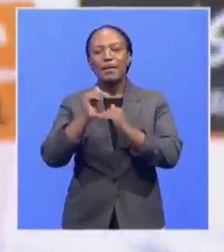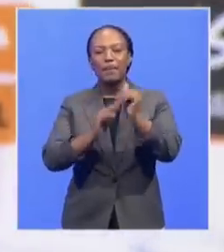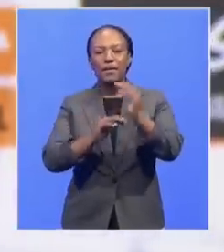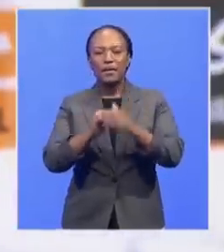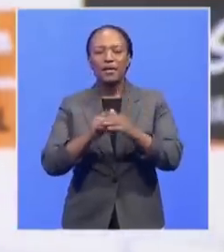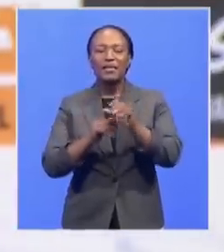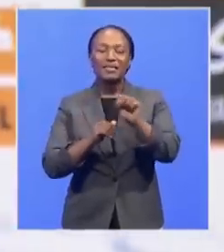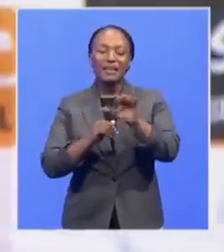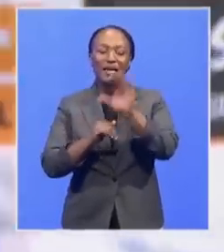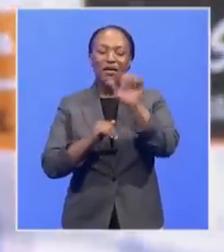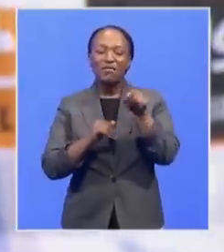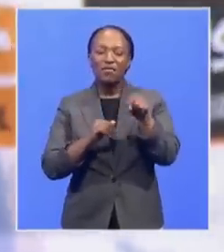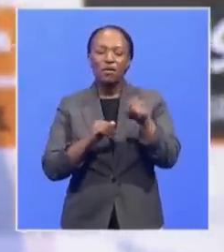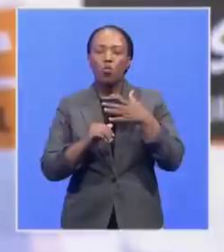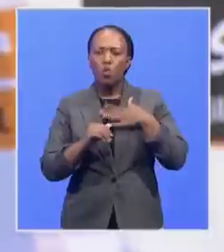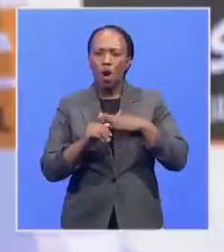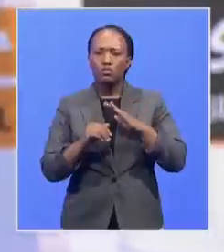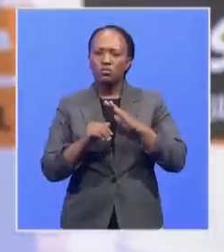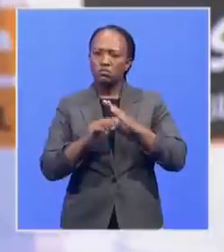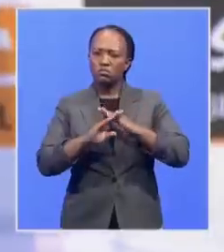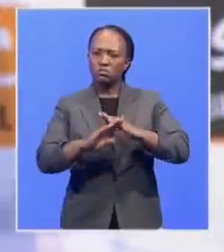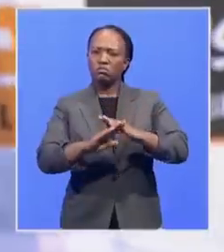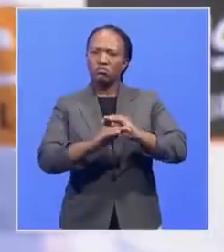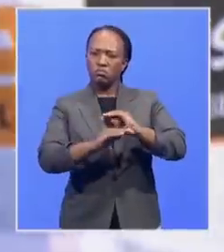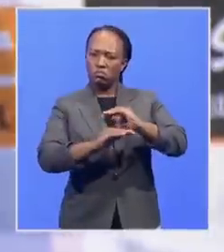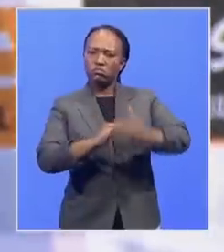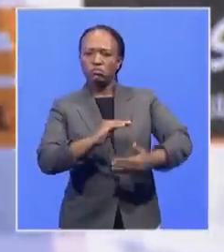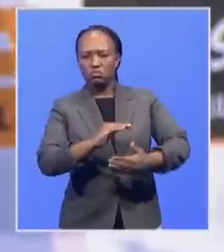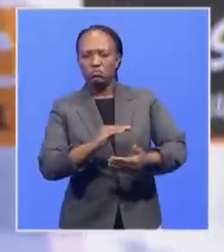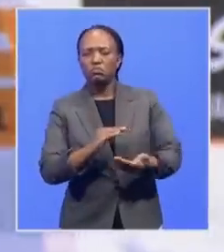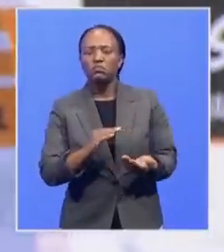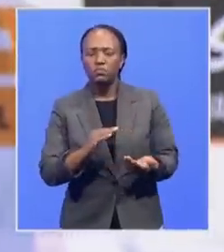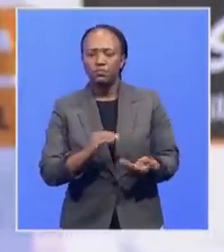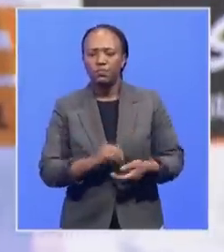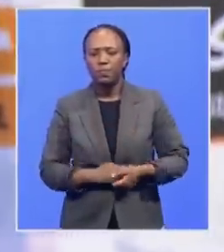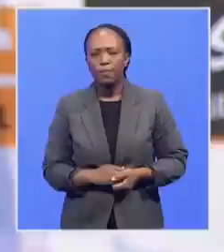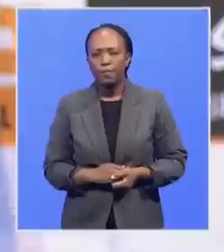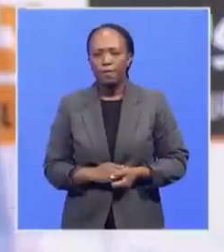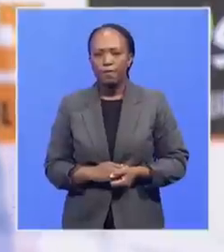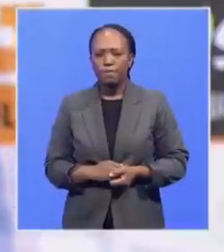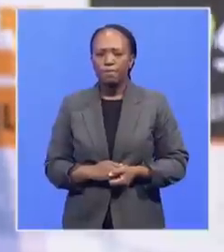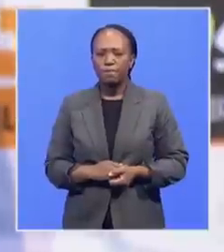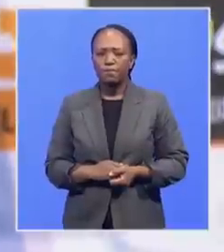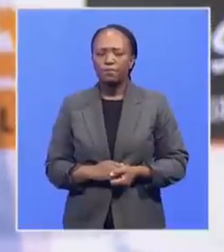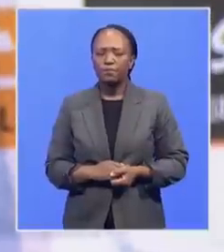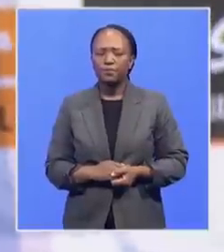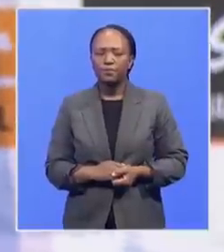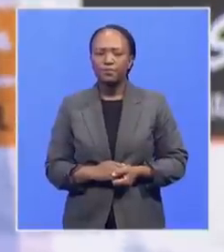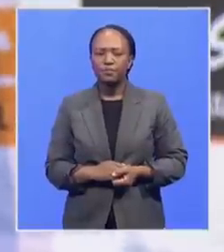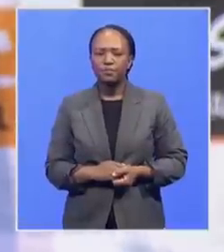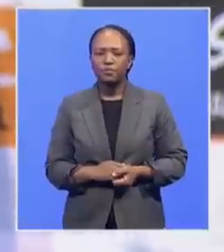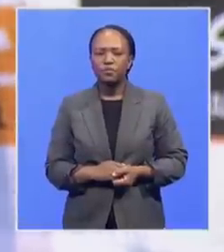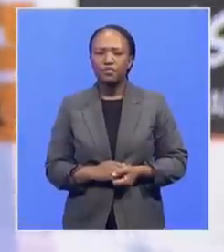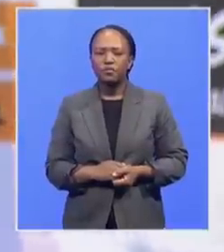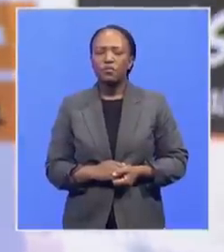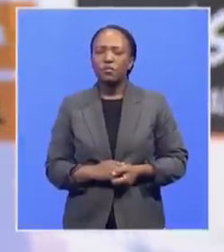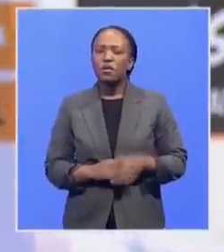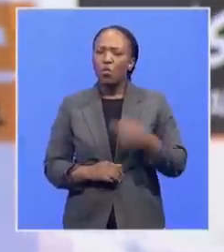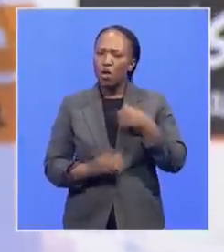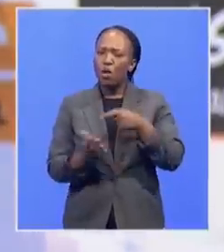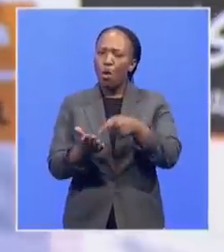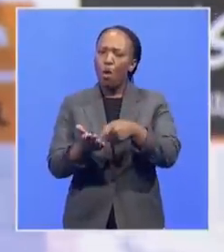want to defend and to protect. We owe it to the generations to